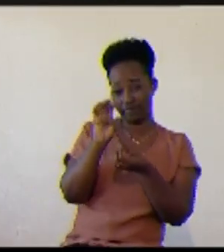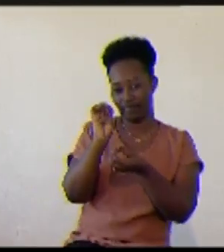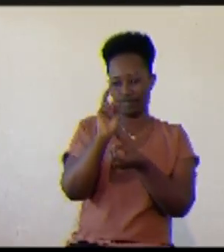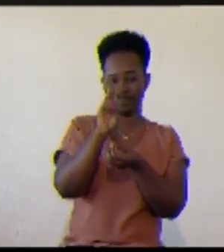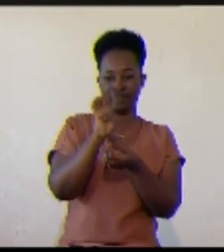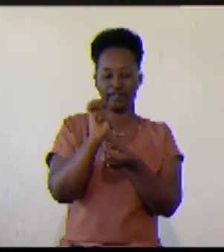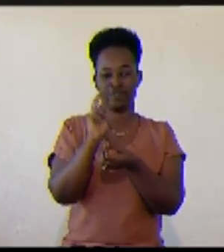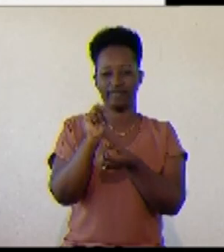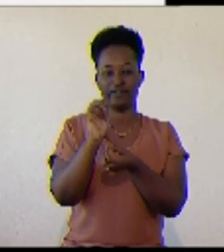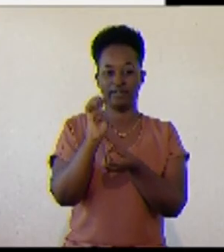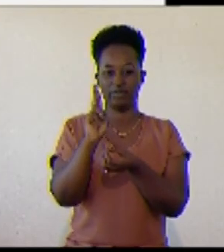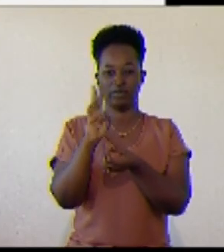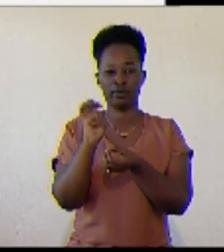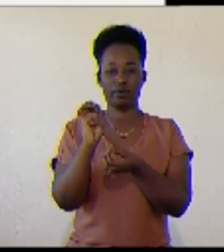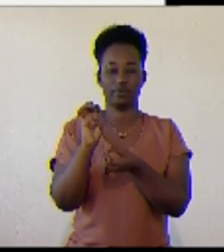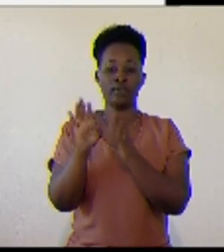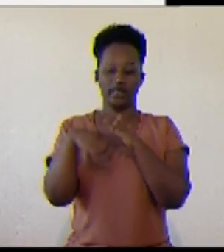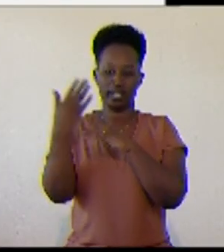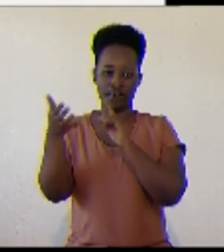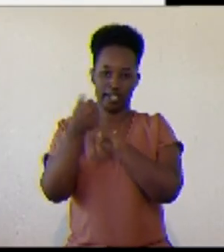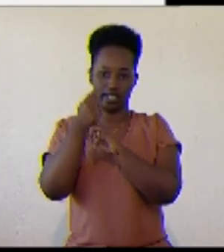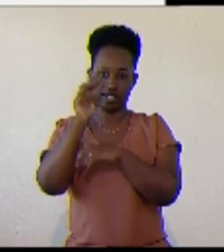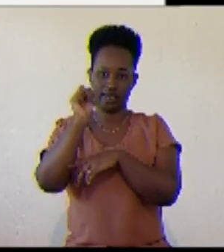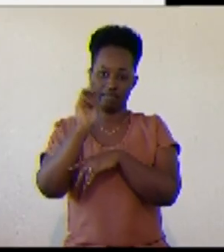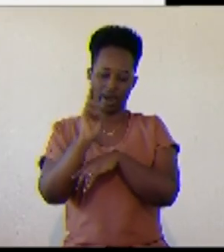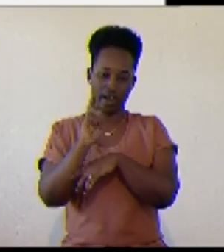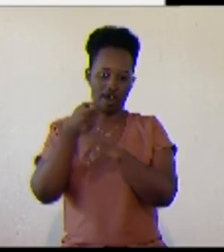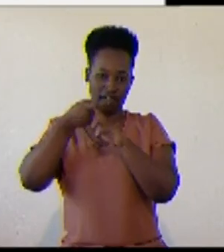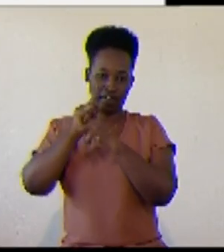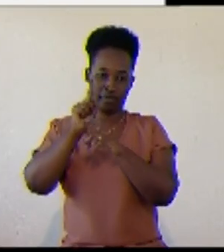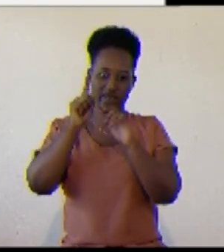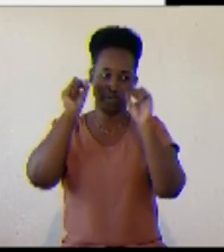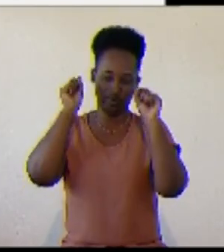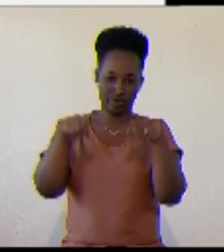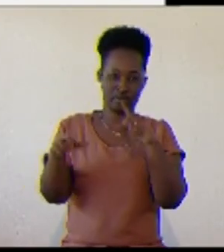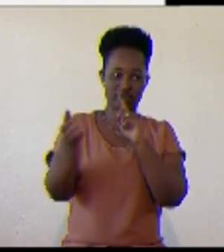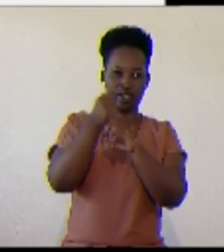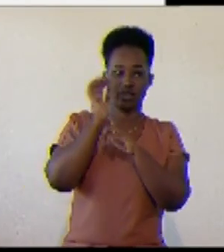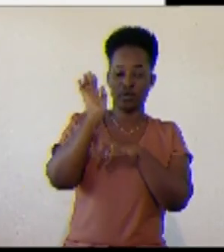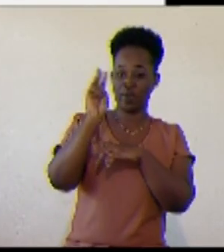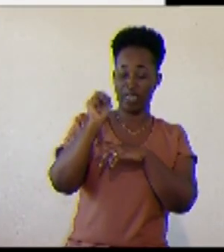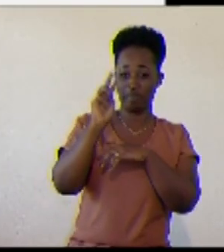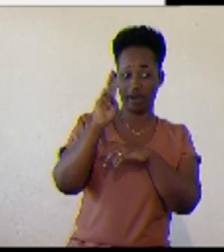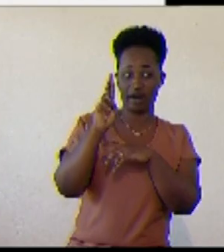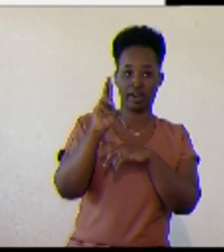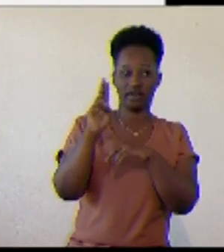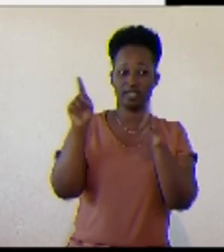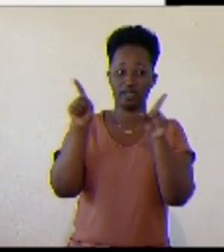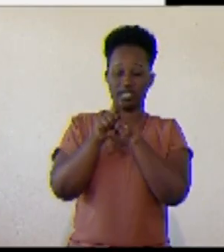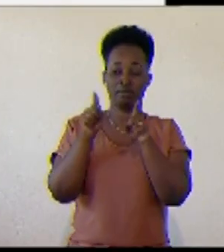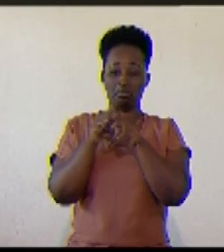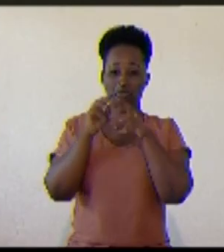you get MR, the marginal revenue. Then from there, you'll be able to get it. And marginal revenue, you see how